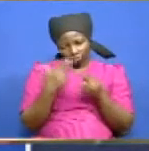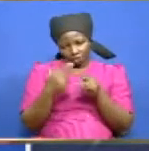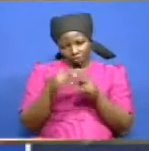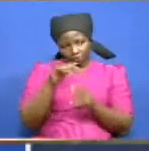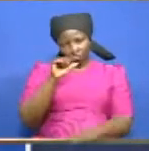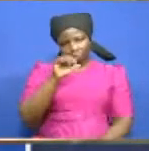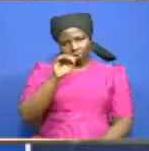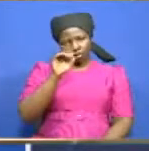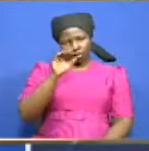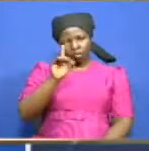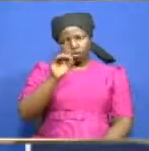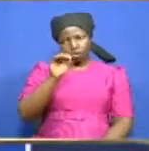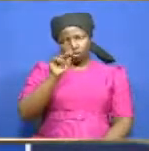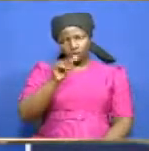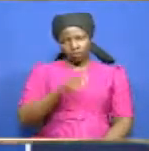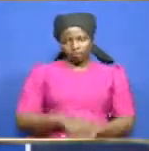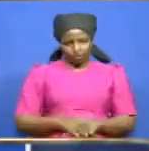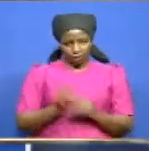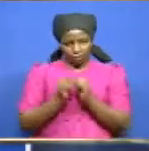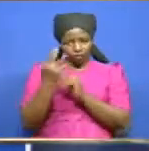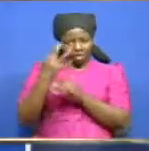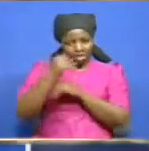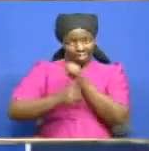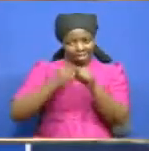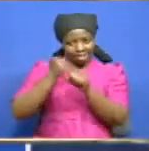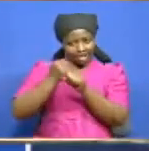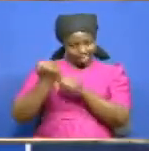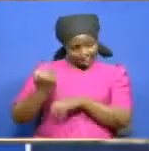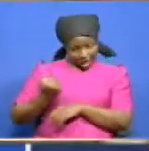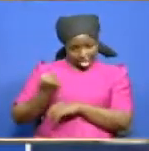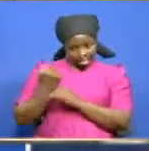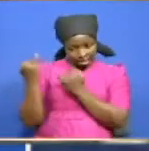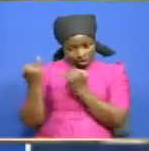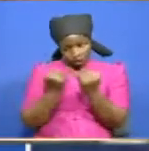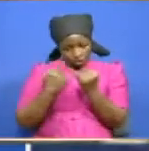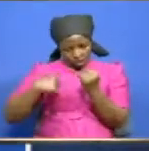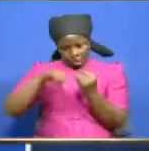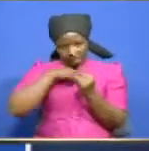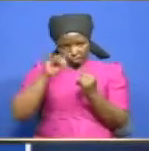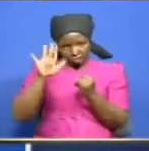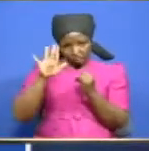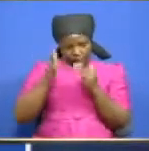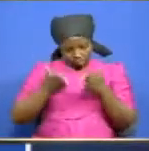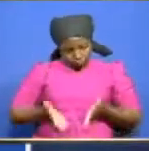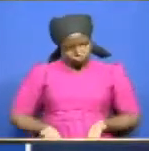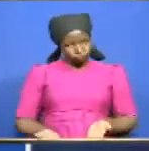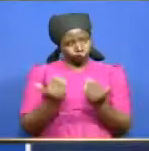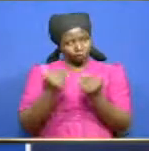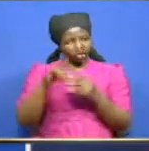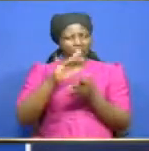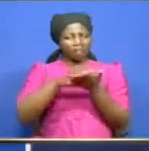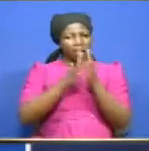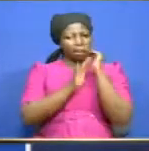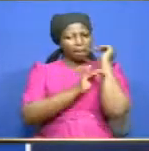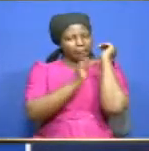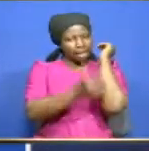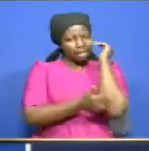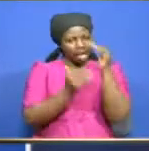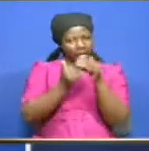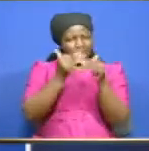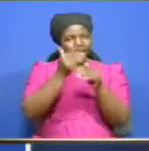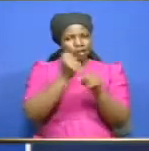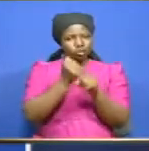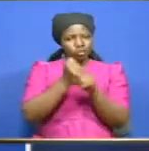14-year-old Nora, not her real name, introduces us to her twins. She got pregnant after sitting for her KCPE